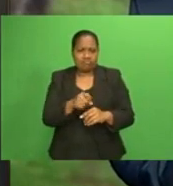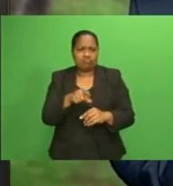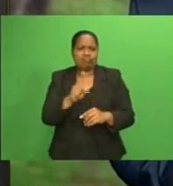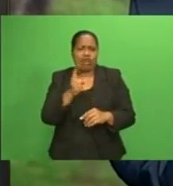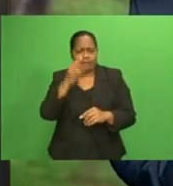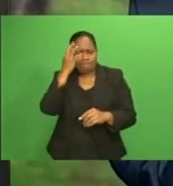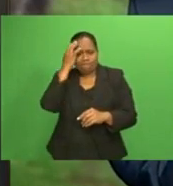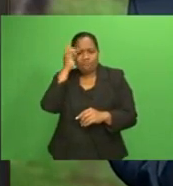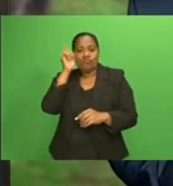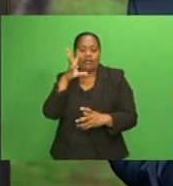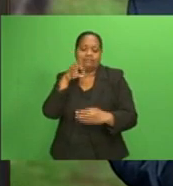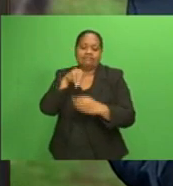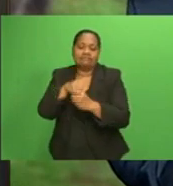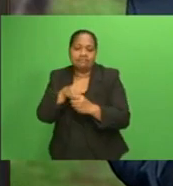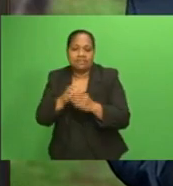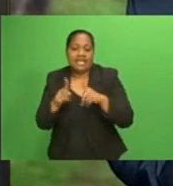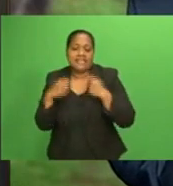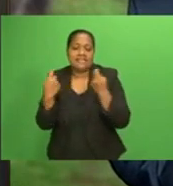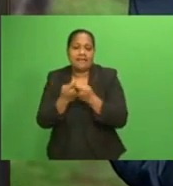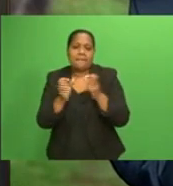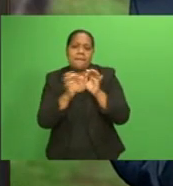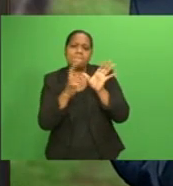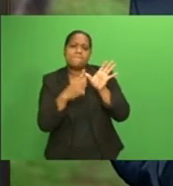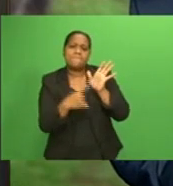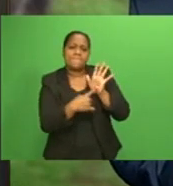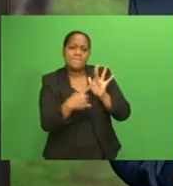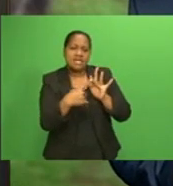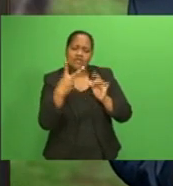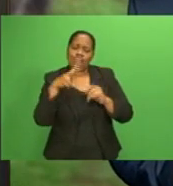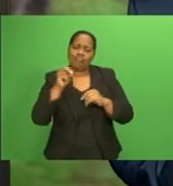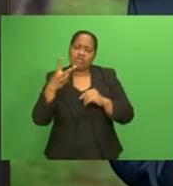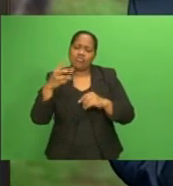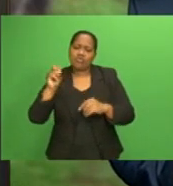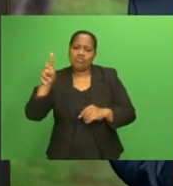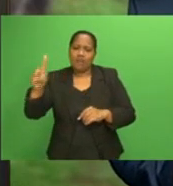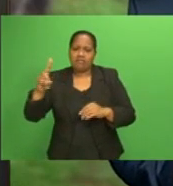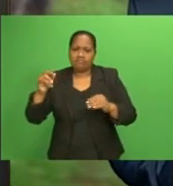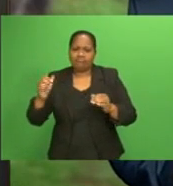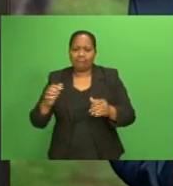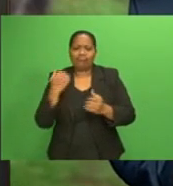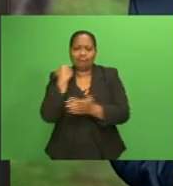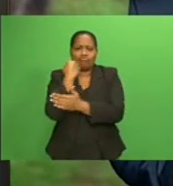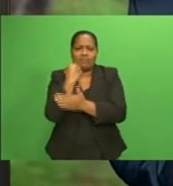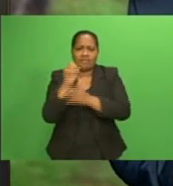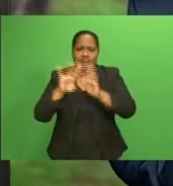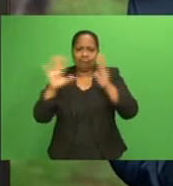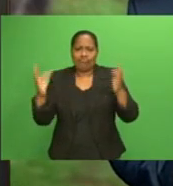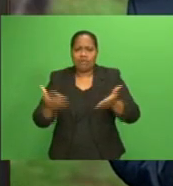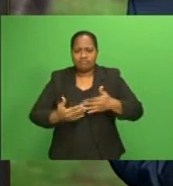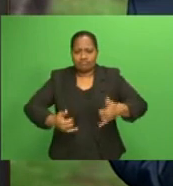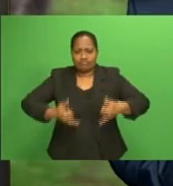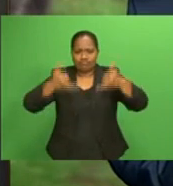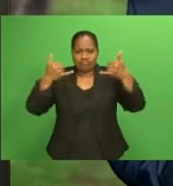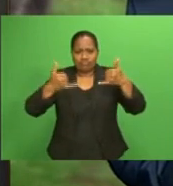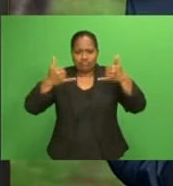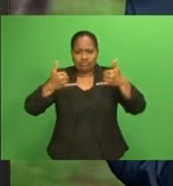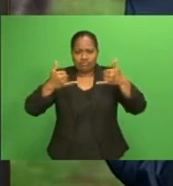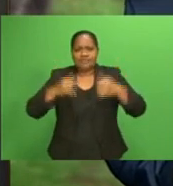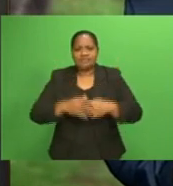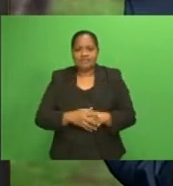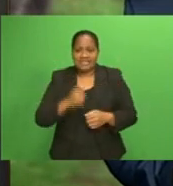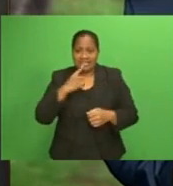Fiji Mbati squad for the 2021 Rugby League World Cup. The 24-year-old is aware that getting there is easier said than